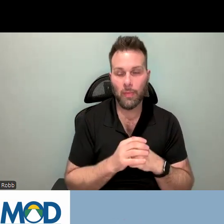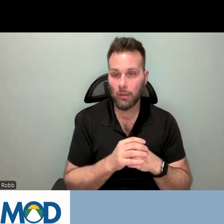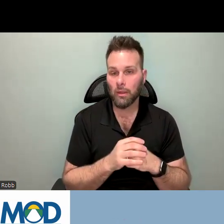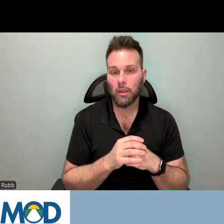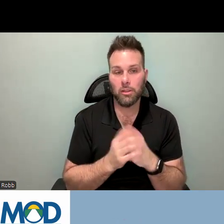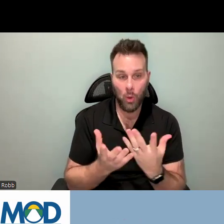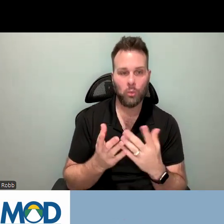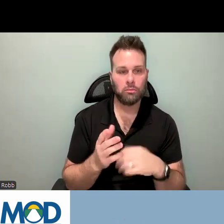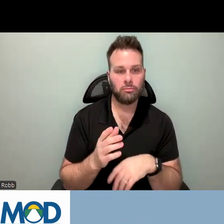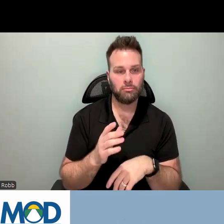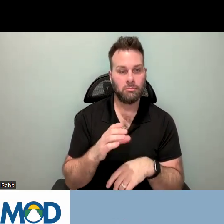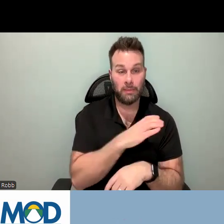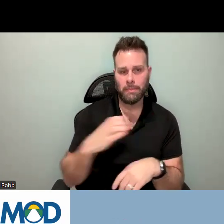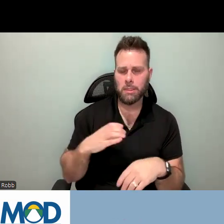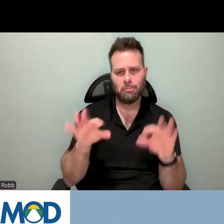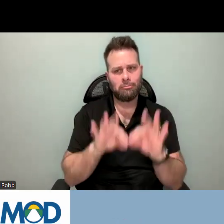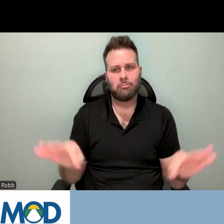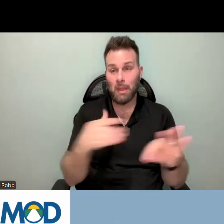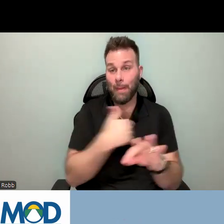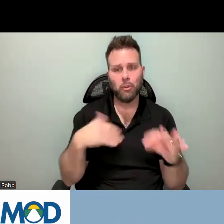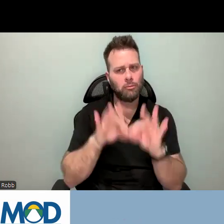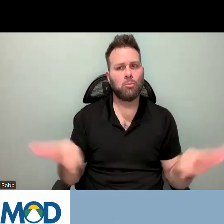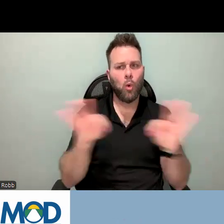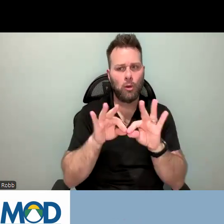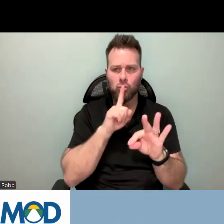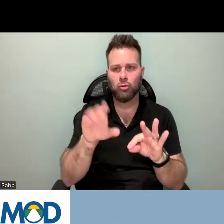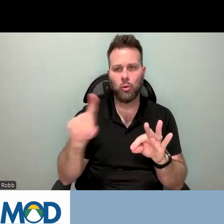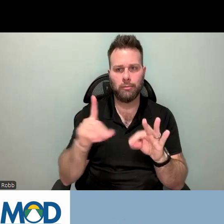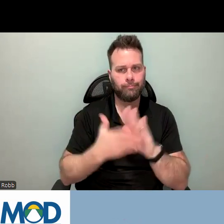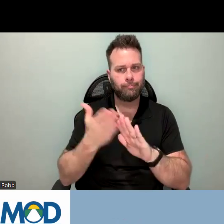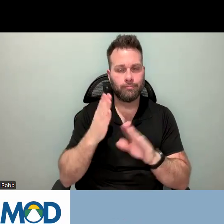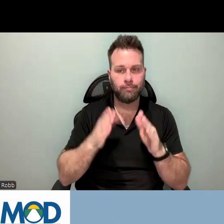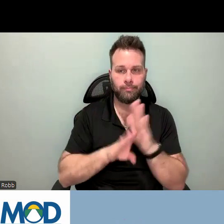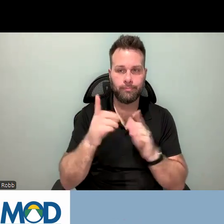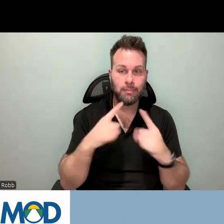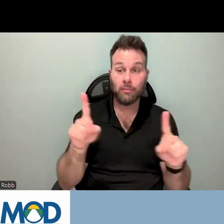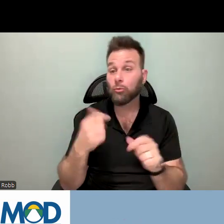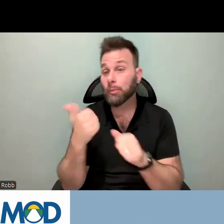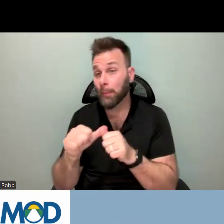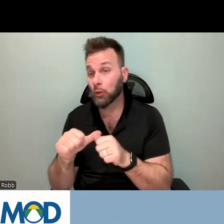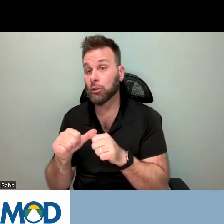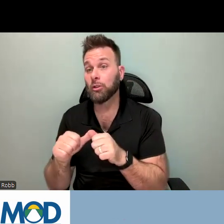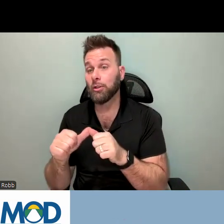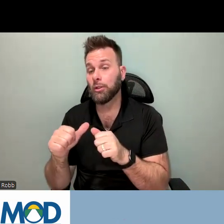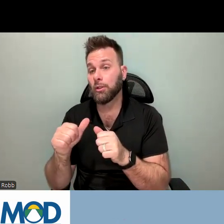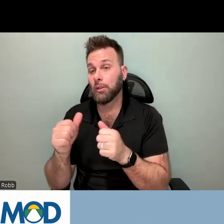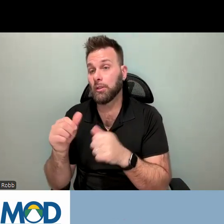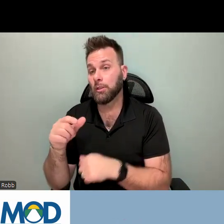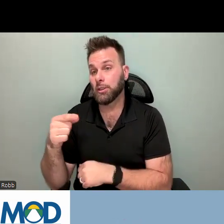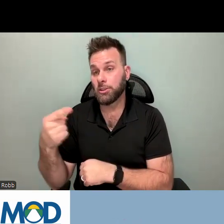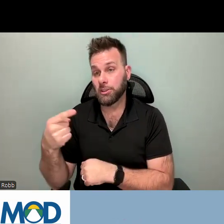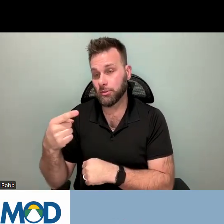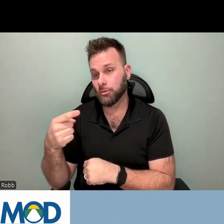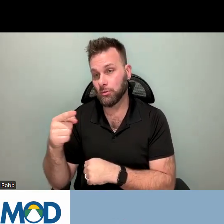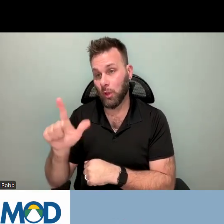is crucial to its effectiveness. And again, this is directly from Mass General Law, Chapter 40, Section 8J.